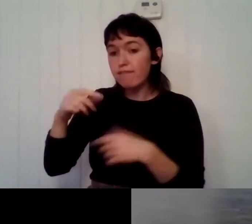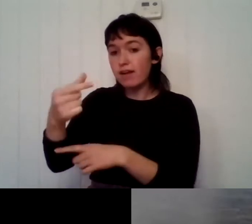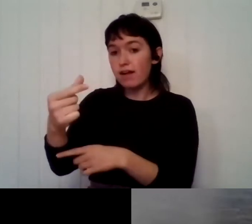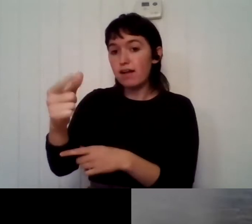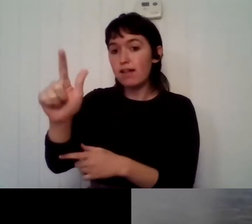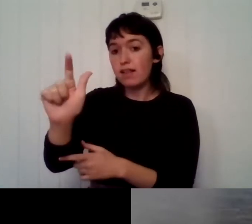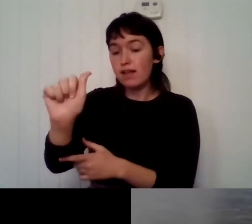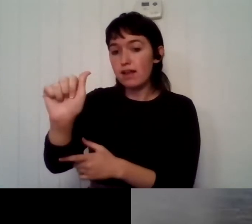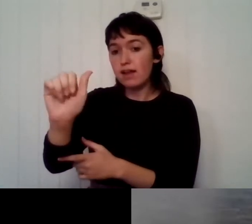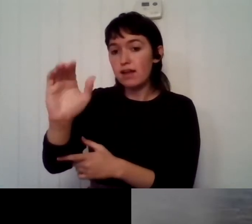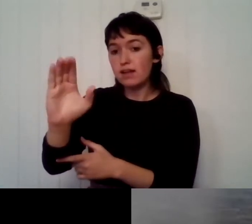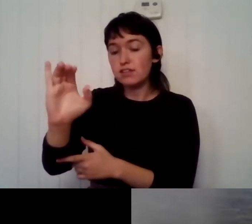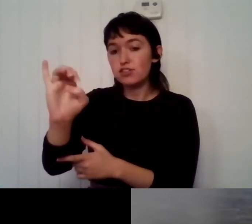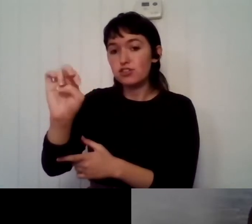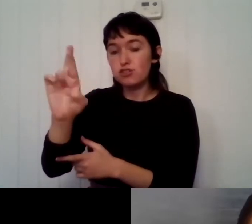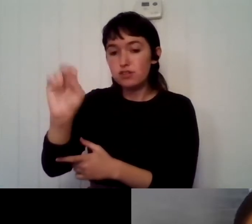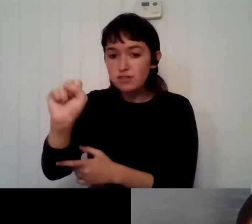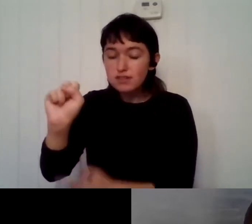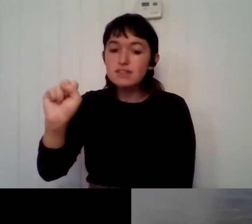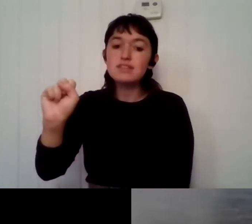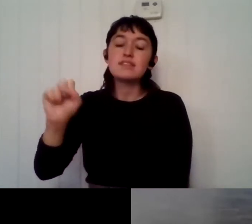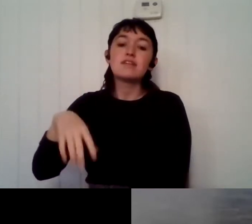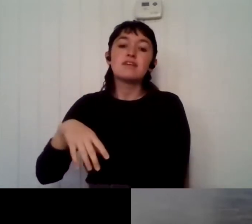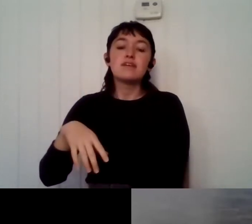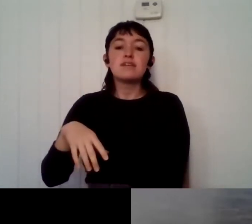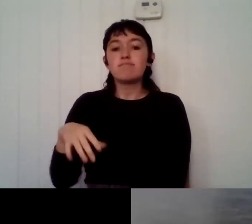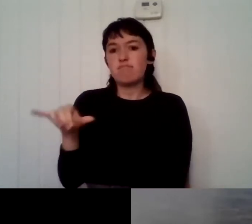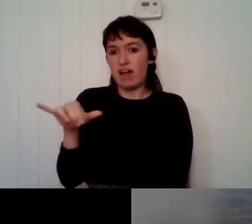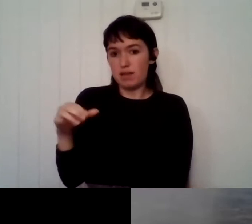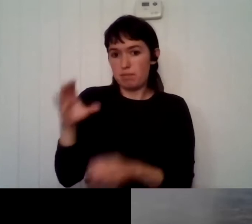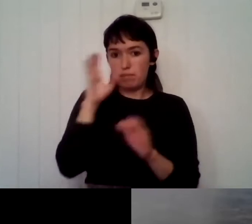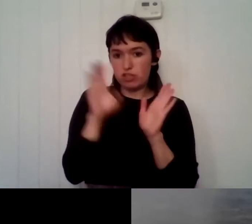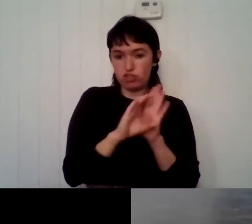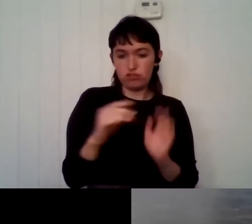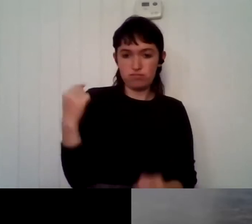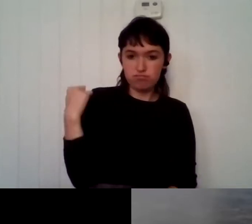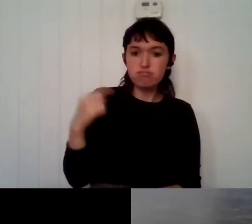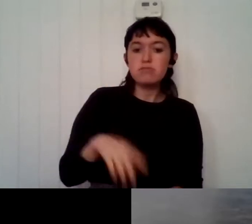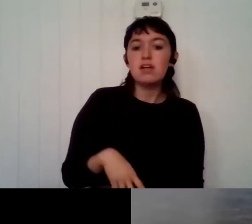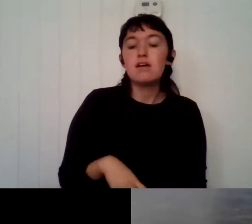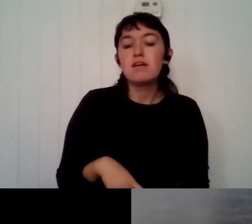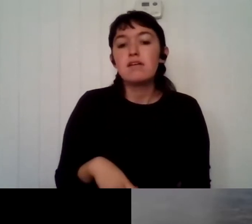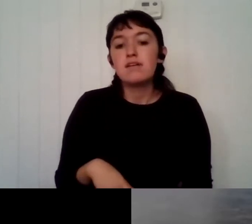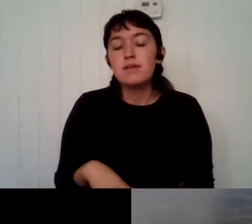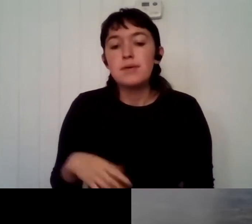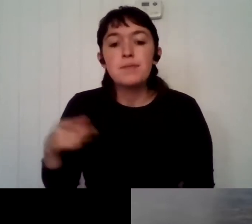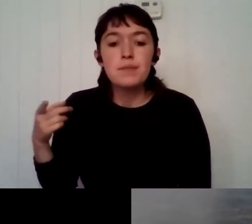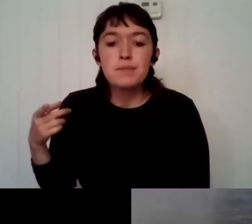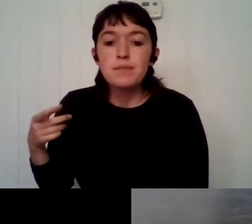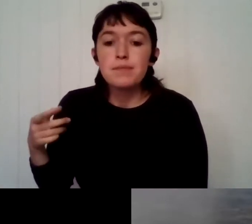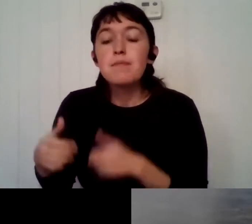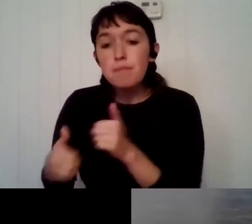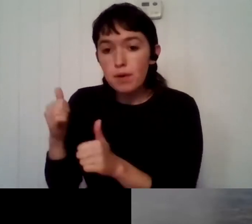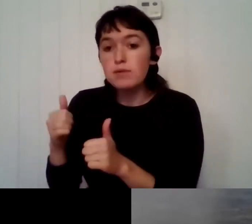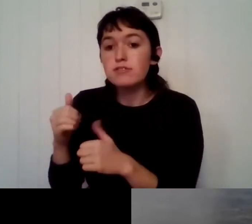too. This is Cotopaxi volcano in Ecuador. A lot of volcanoes, because they are very high, they have a glacier cover, but most of